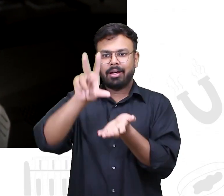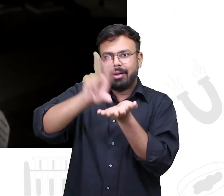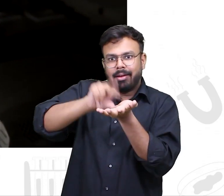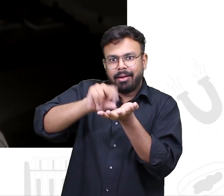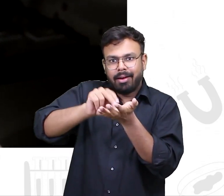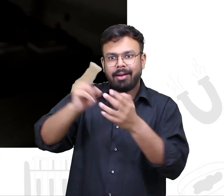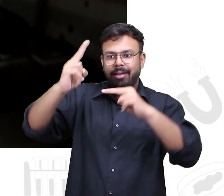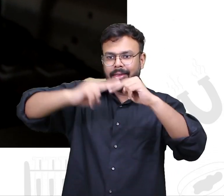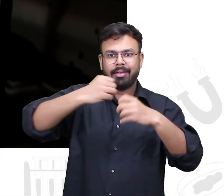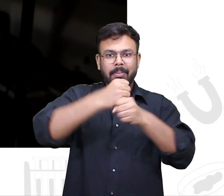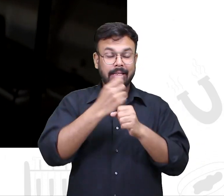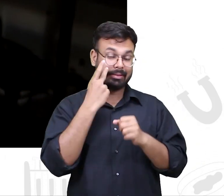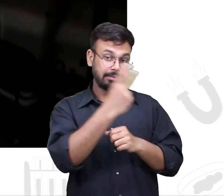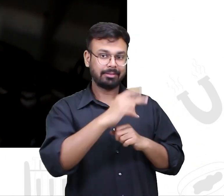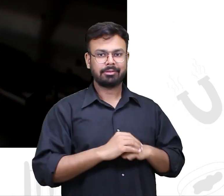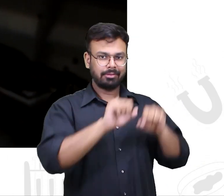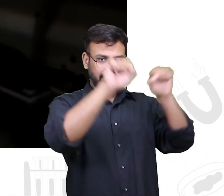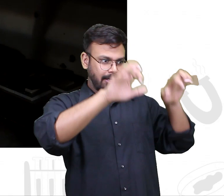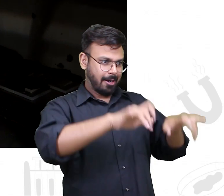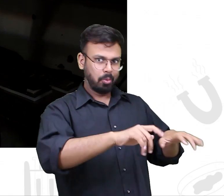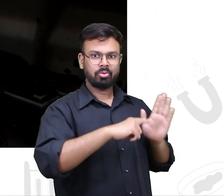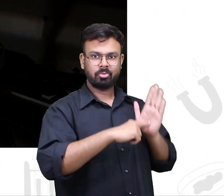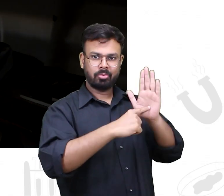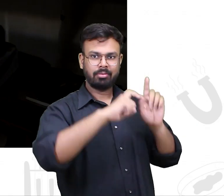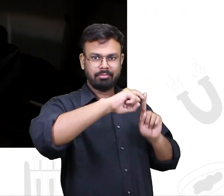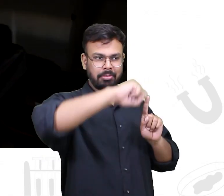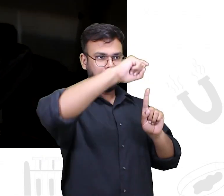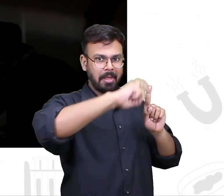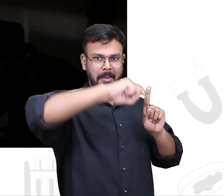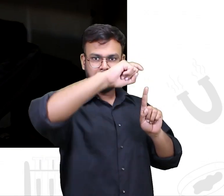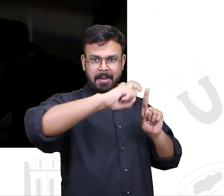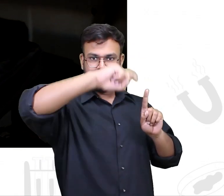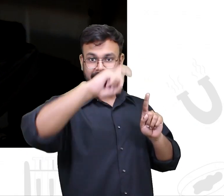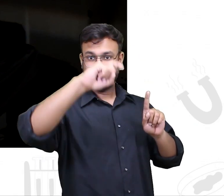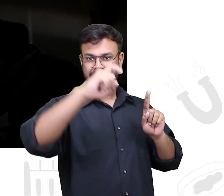is being recorded with this potentiostat at the system, and the current produced